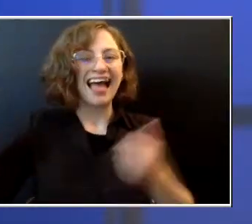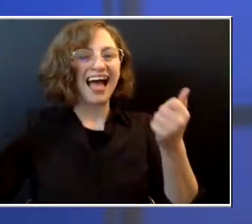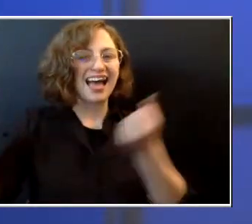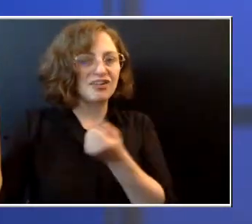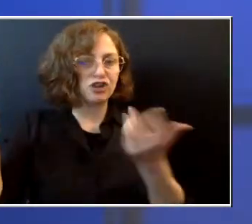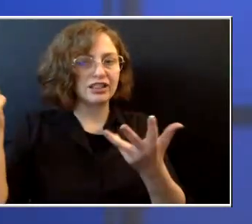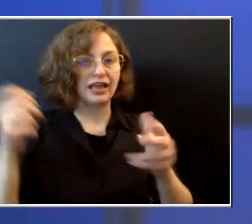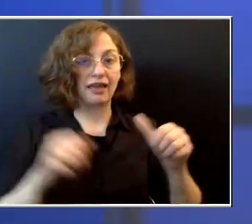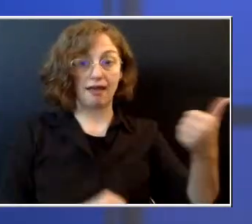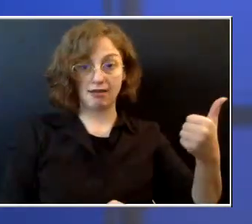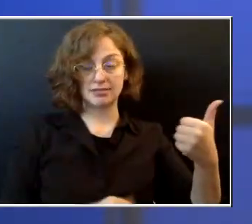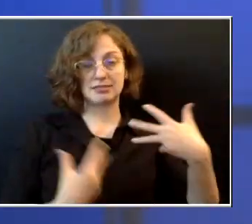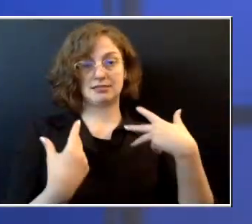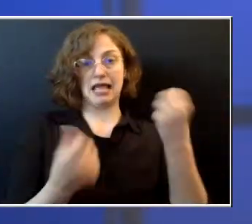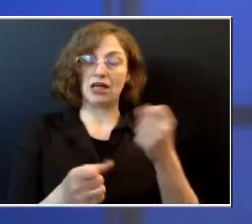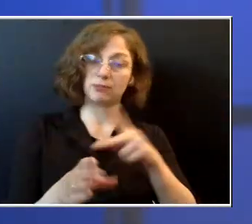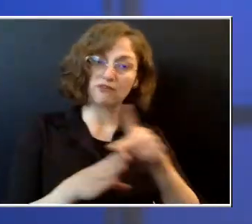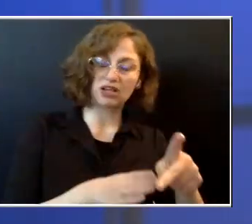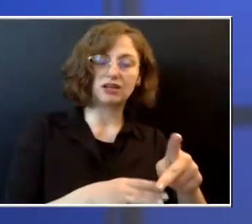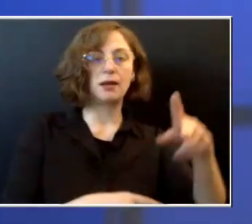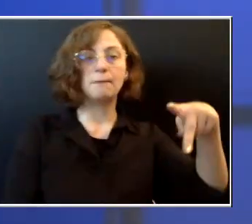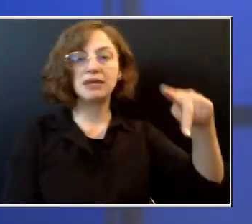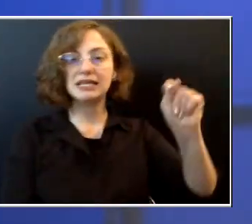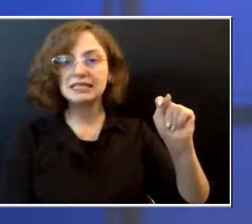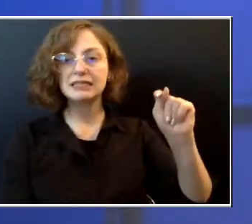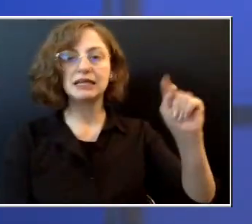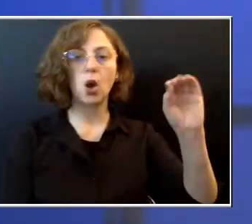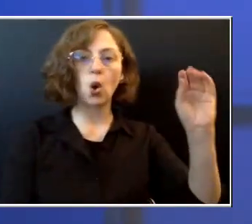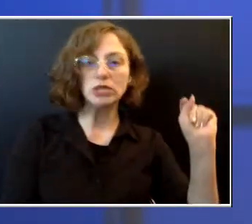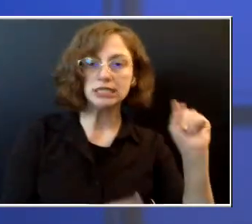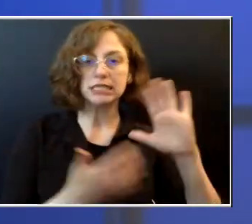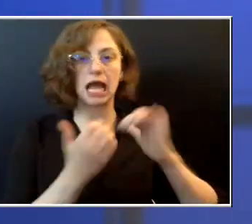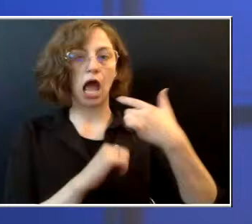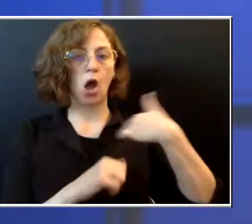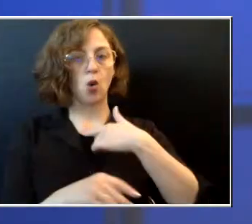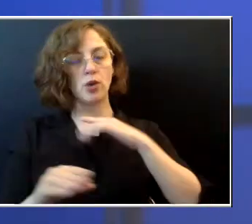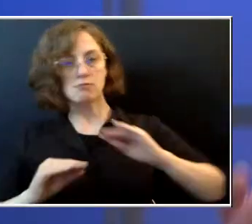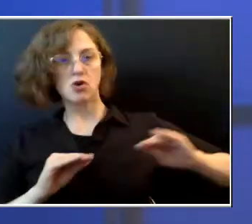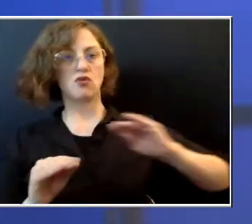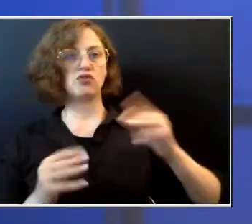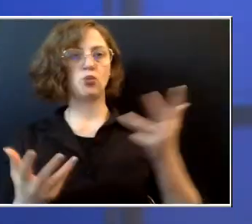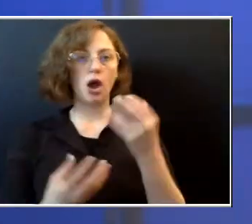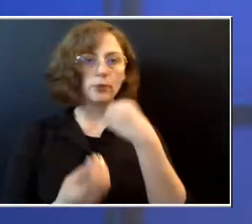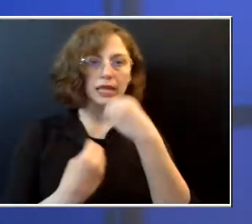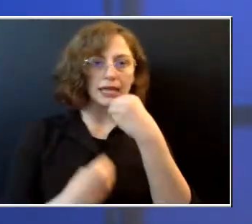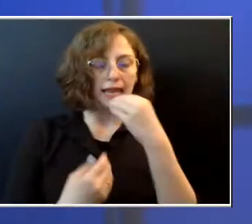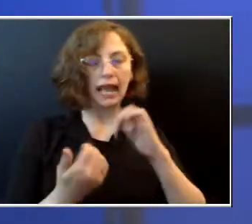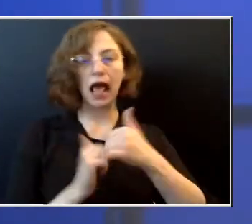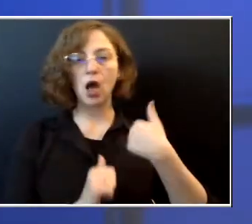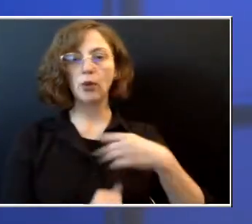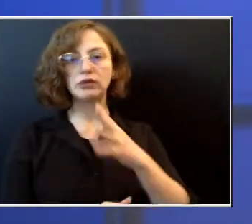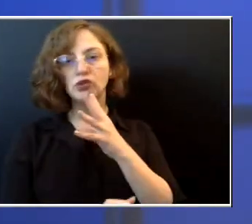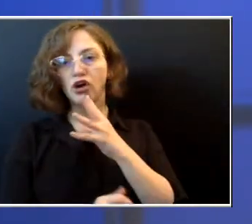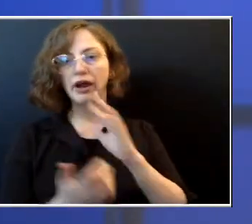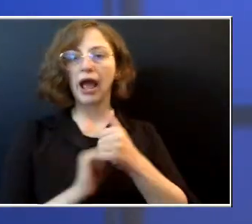physical therapist, occupational therapist, it's how we move, it's what we eat, it's how we talk, how we hear, hearing aids, respiratory care, it's all